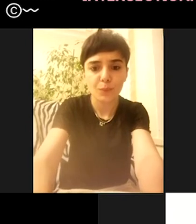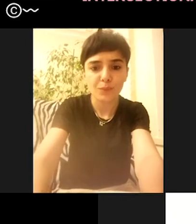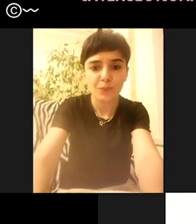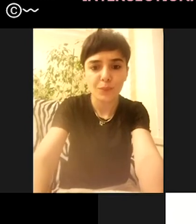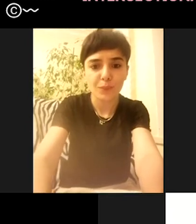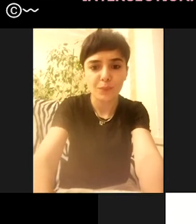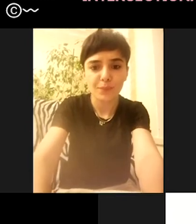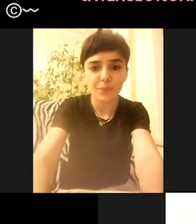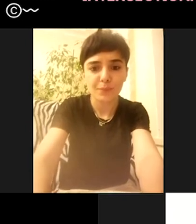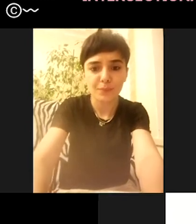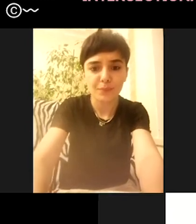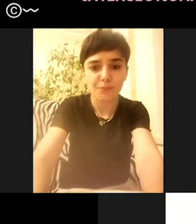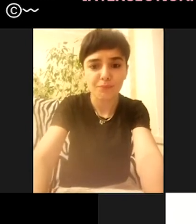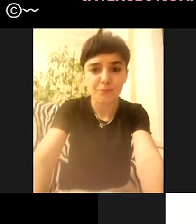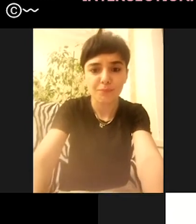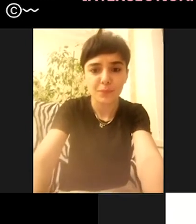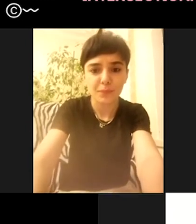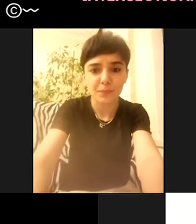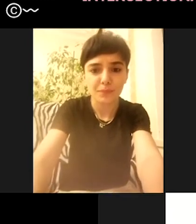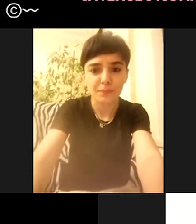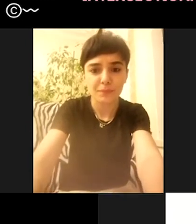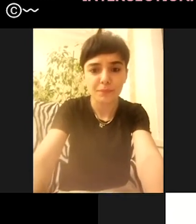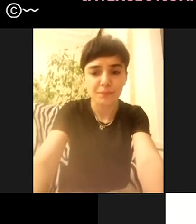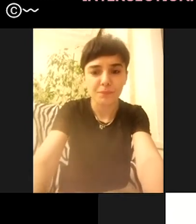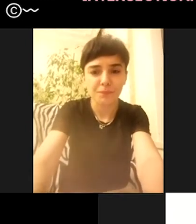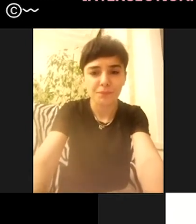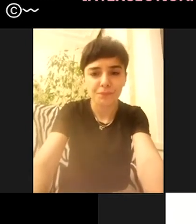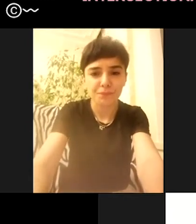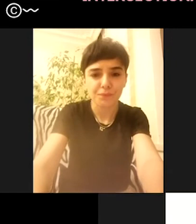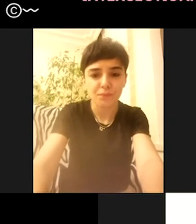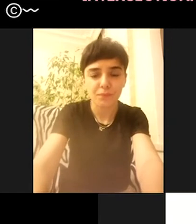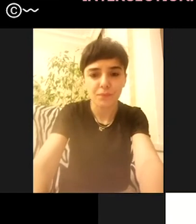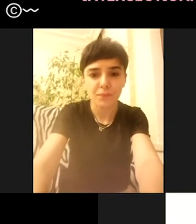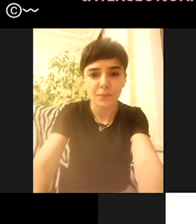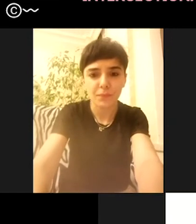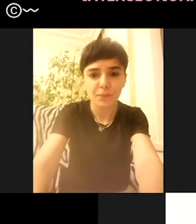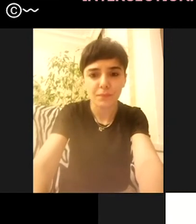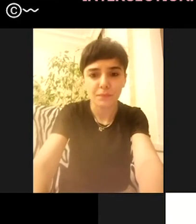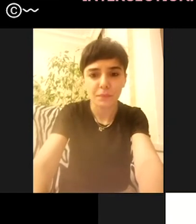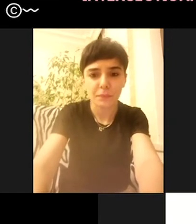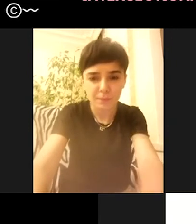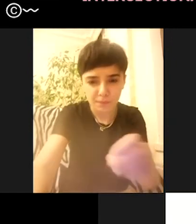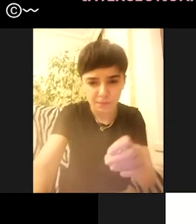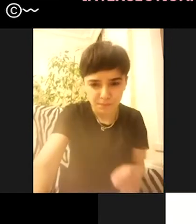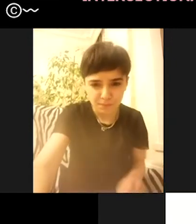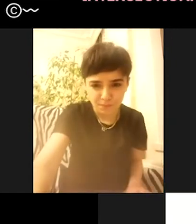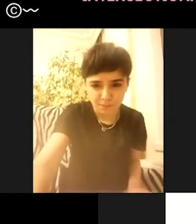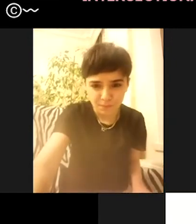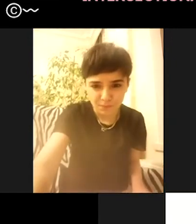back then. And this is really a generational question, right? Like one of the ways that you're